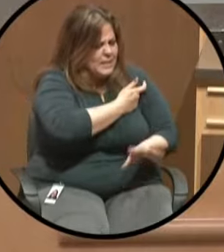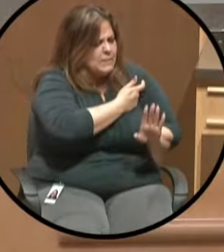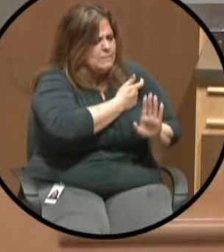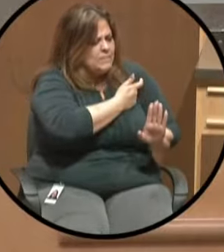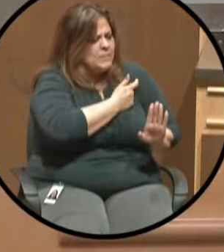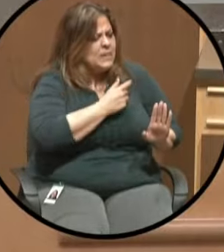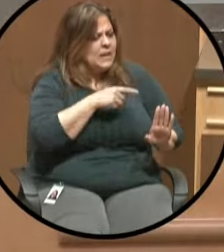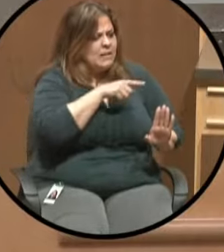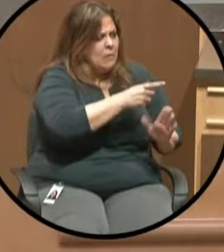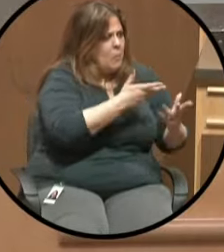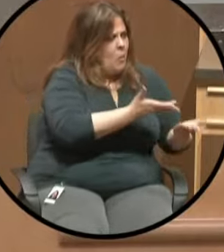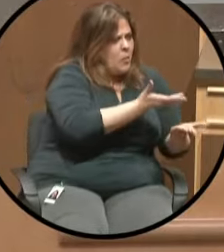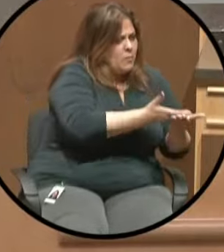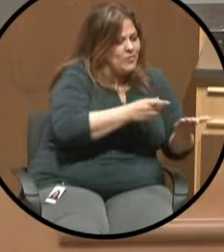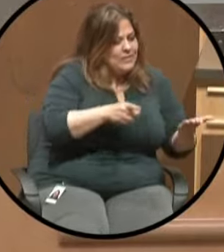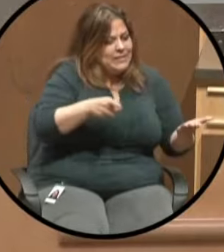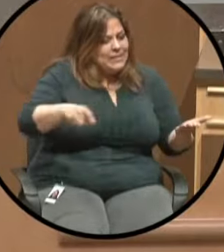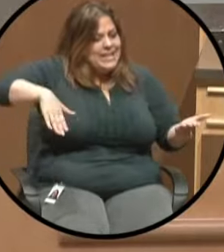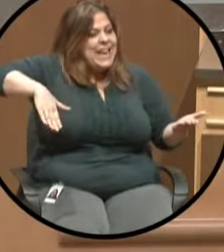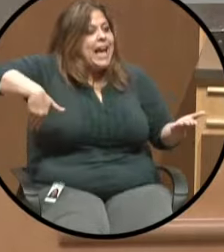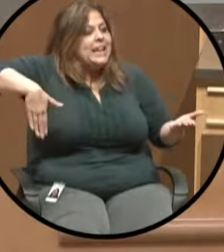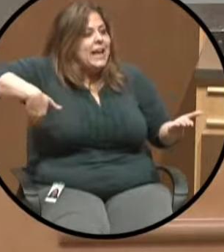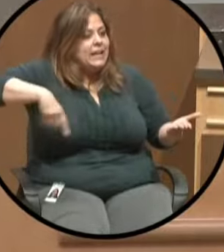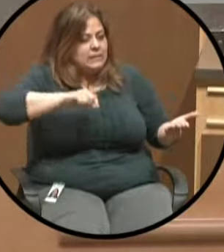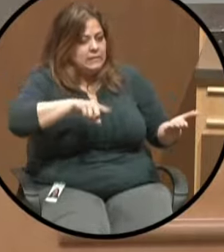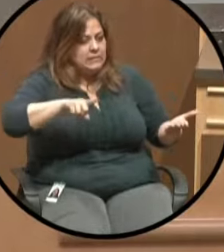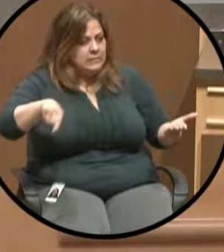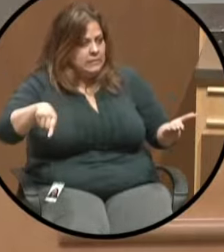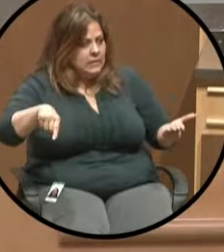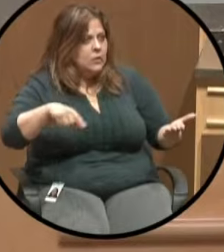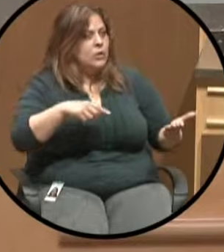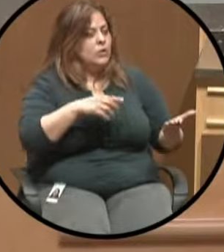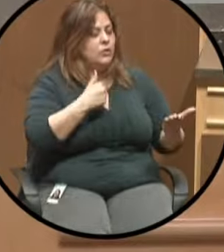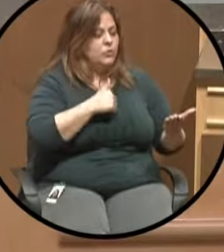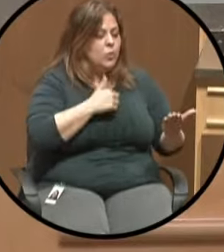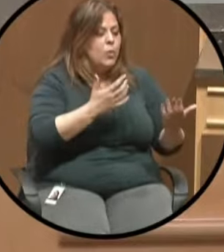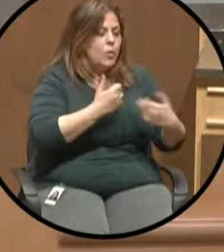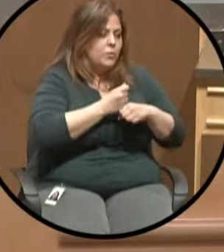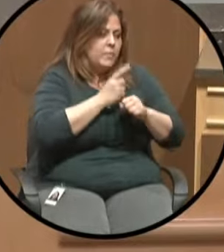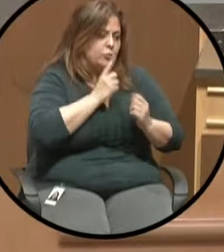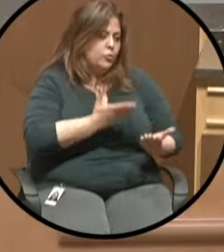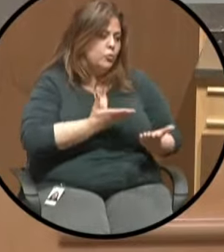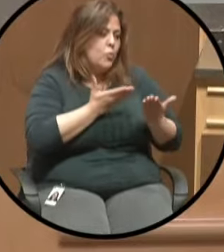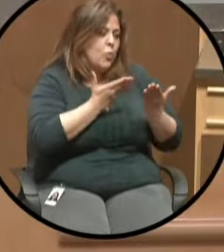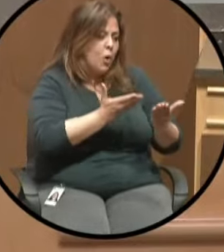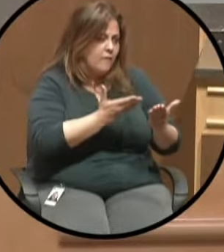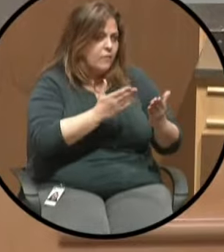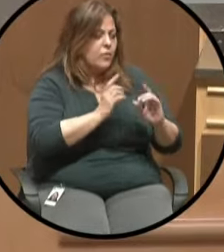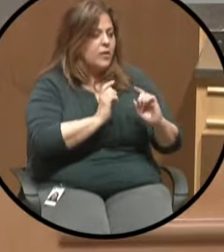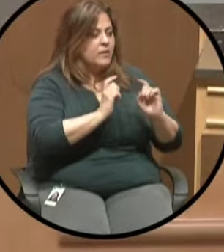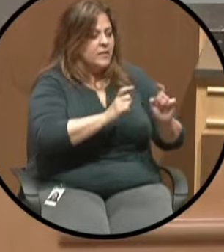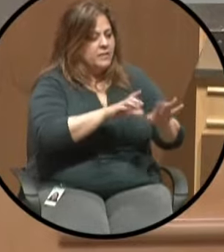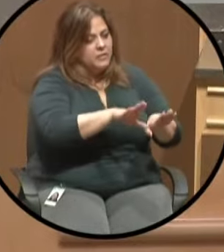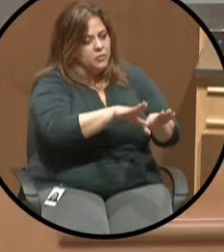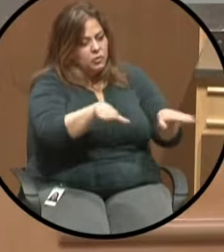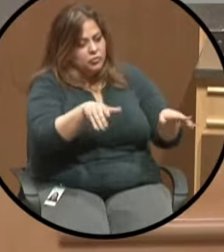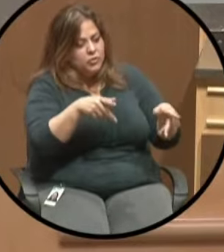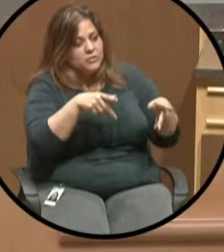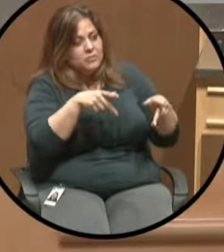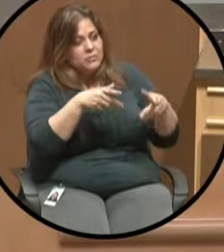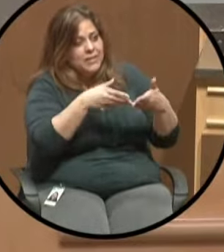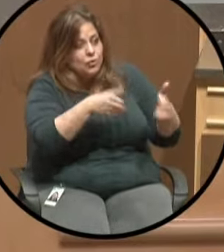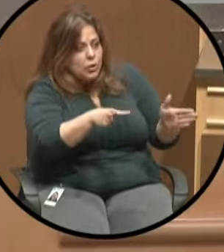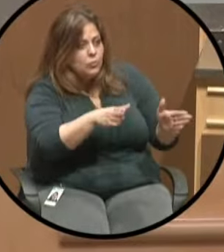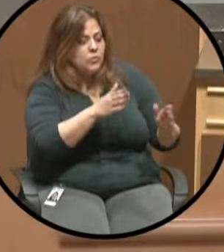being careful. We're taking definite steps to offer and place into our children and our population in general